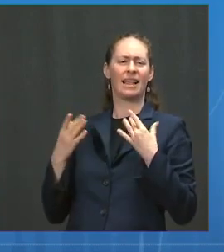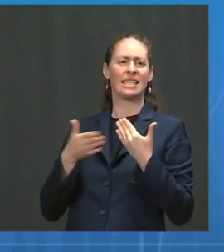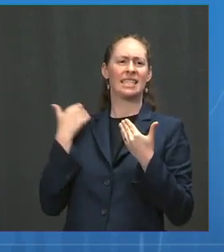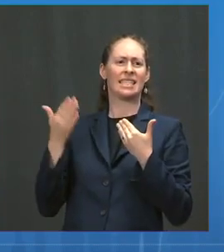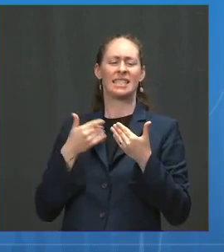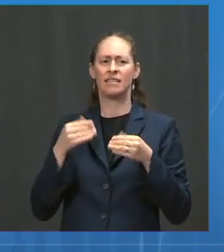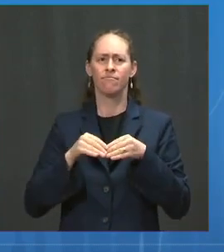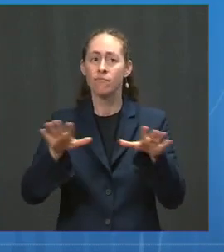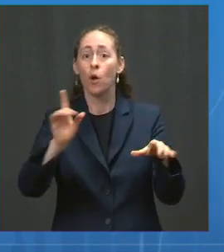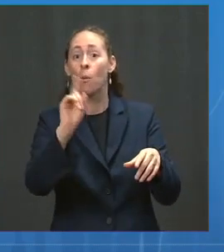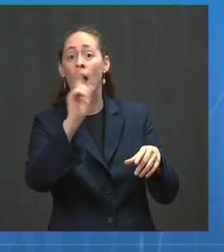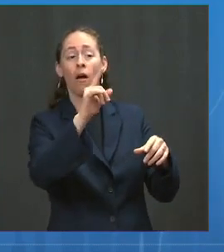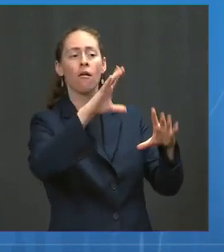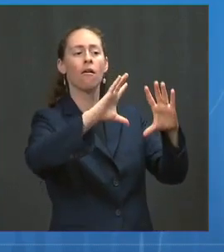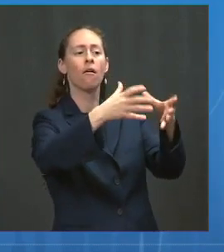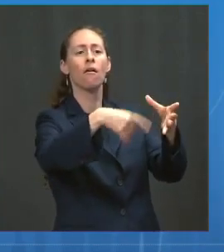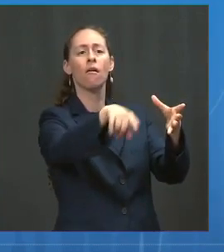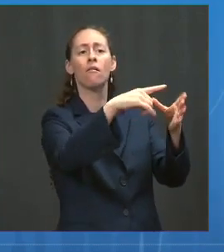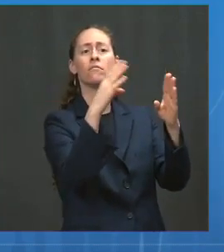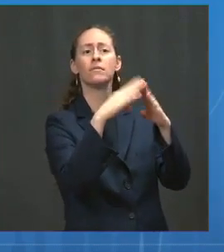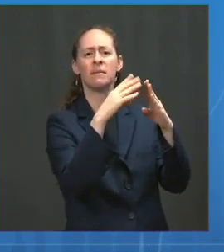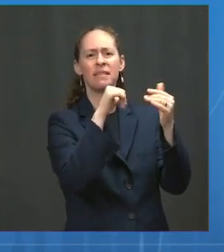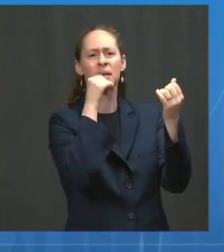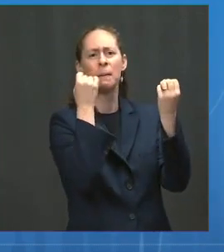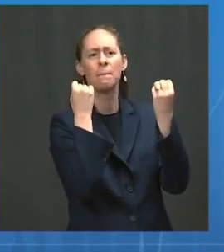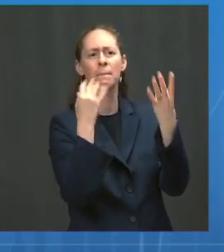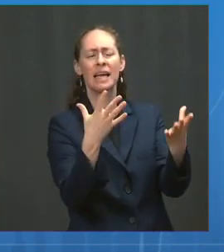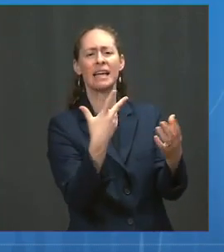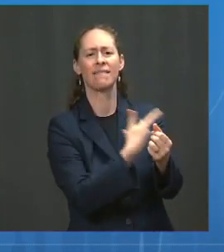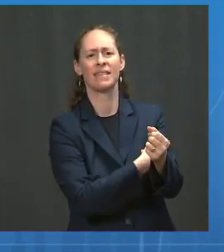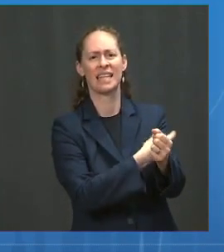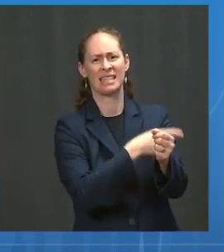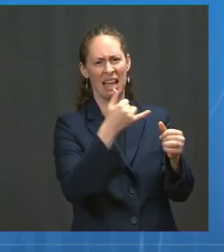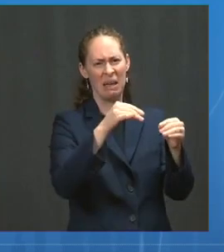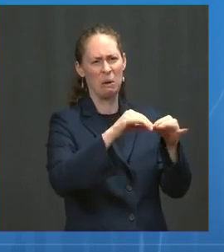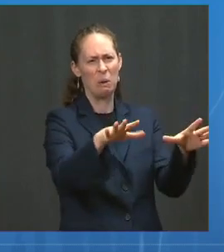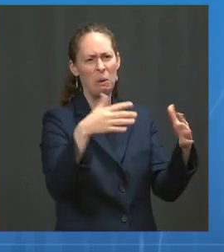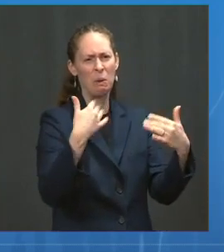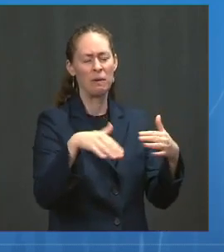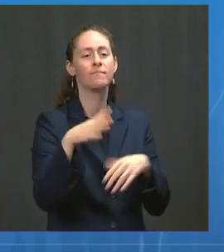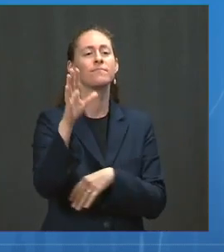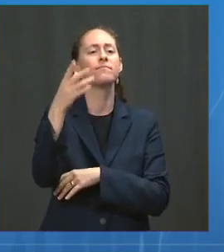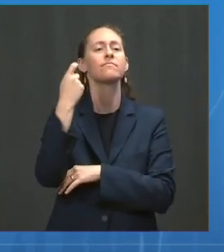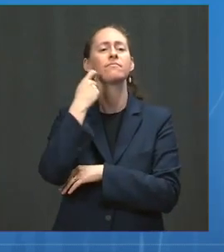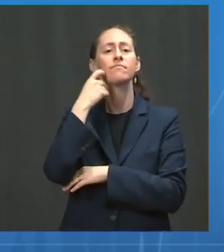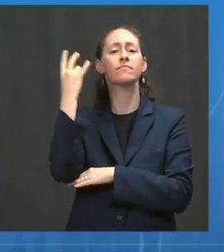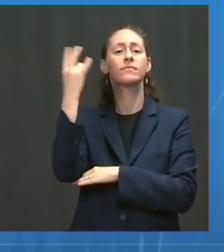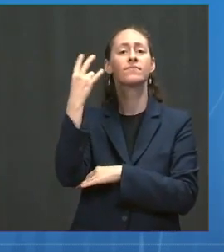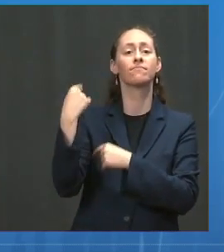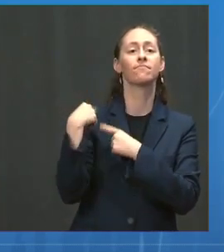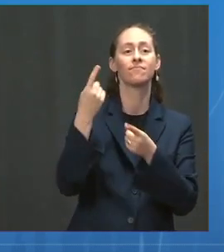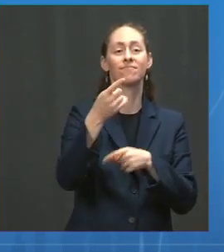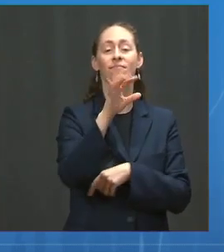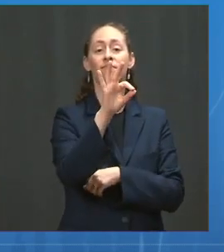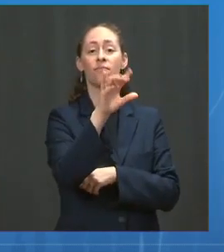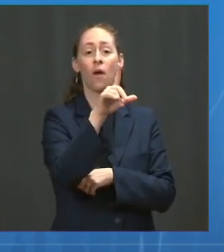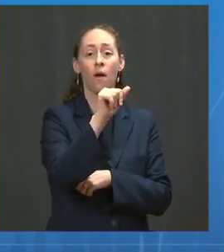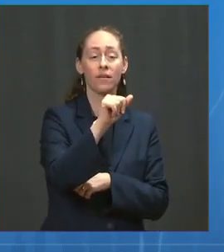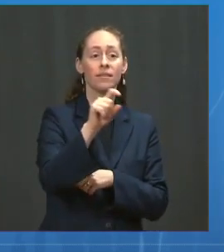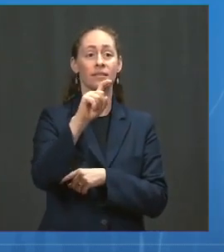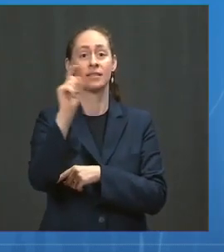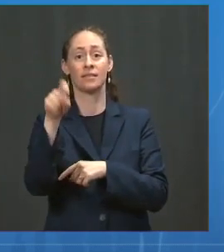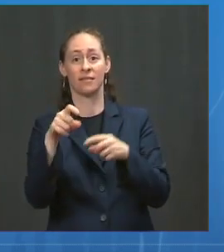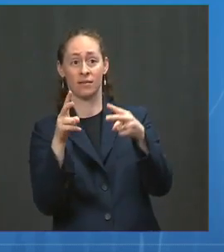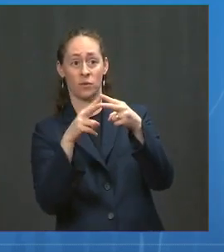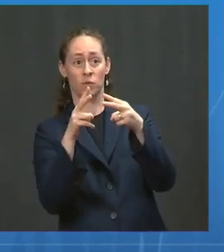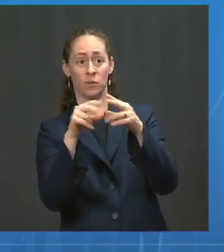low vaccination rates. In fact, over the past 7 days, Florida and Texas have accounted for about